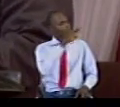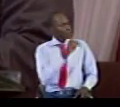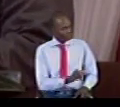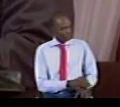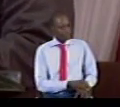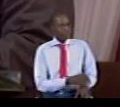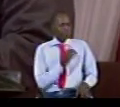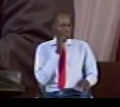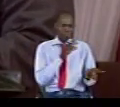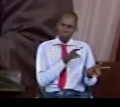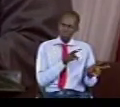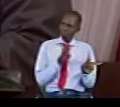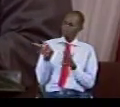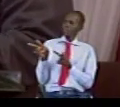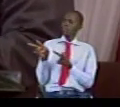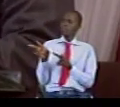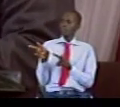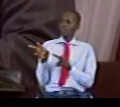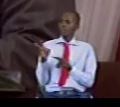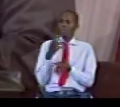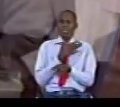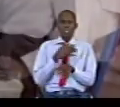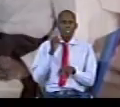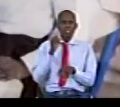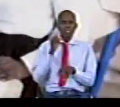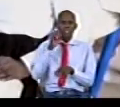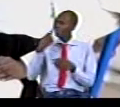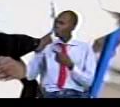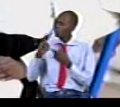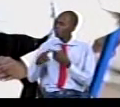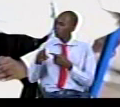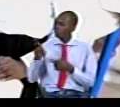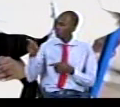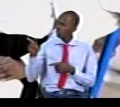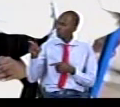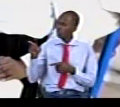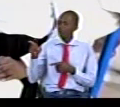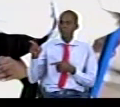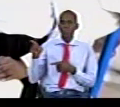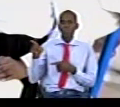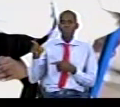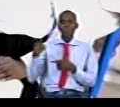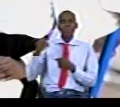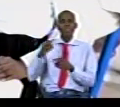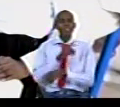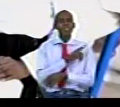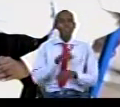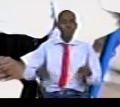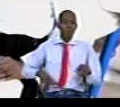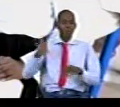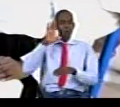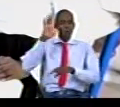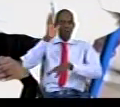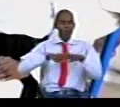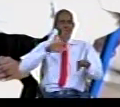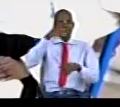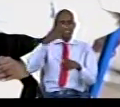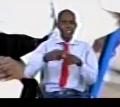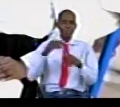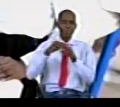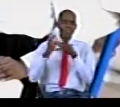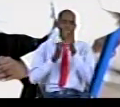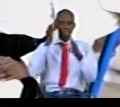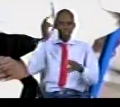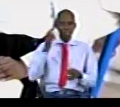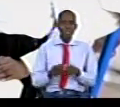turned herself, and she said unto him, 'Rabboni,'" the Lord will mention your name. Yeah. Which is to